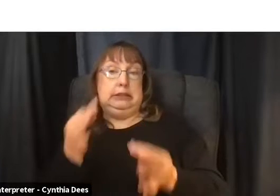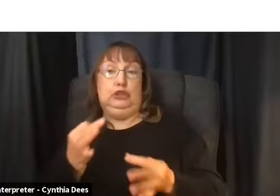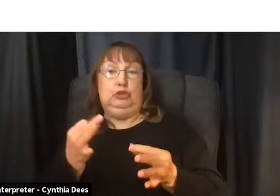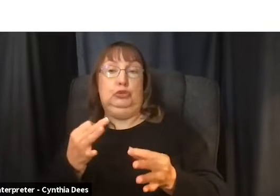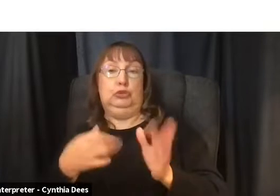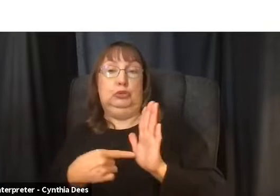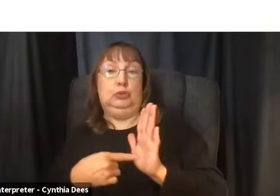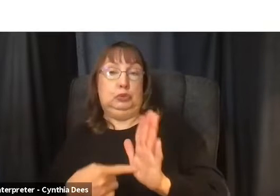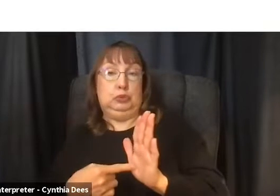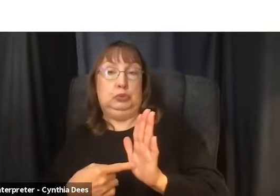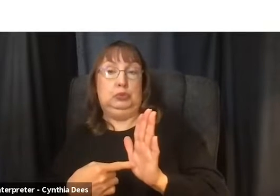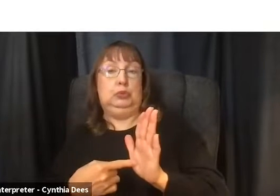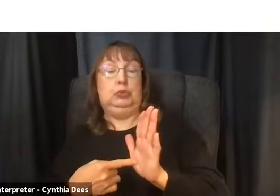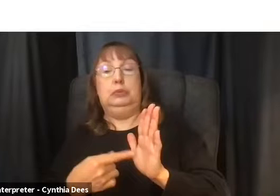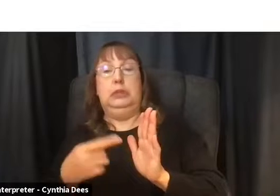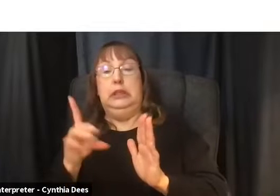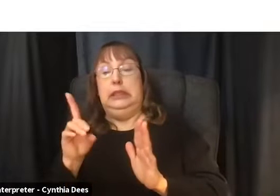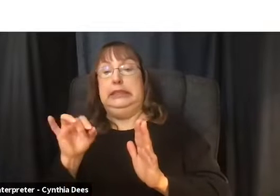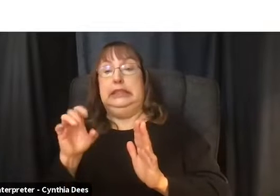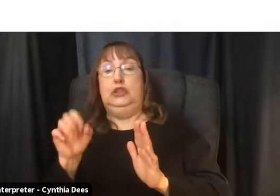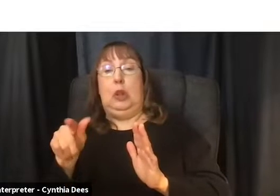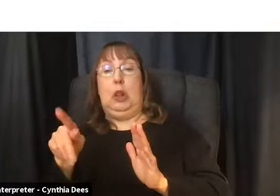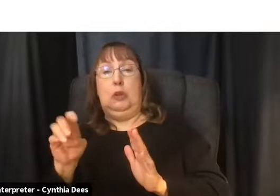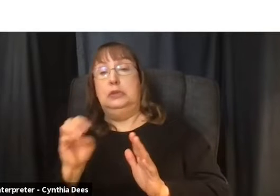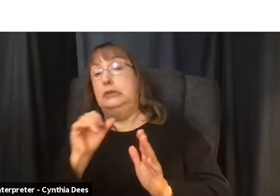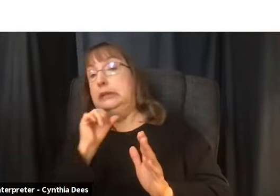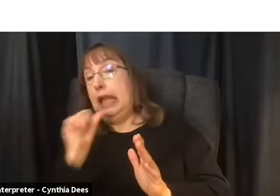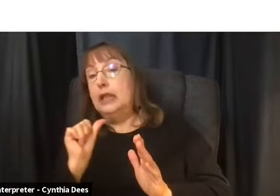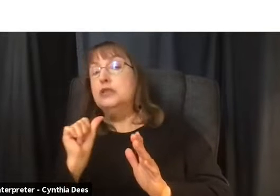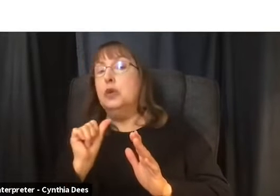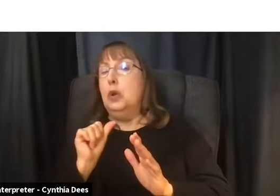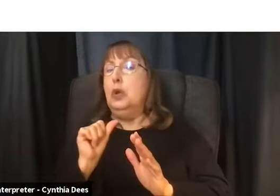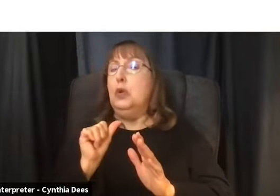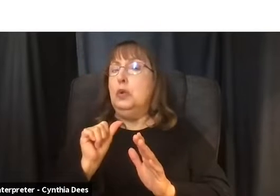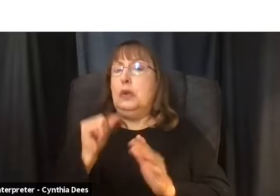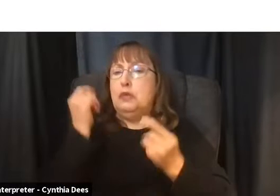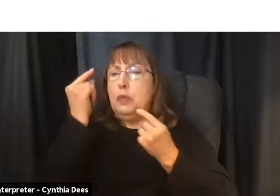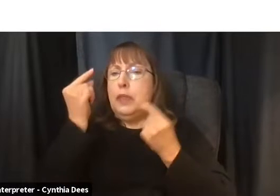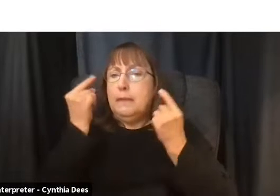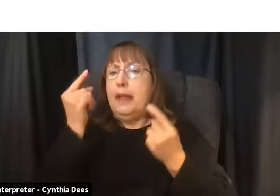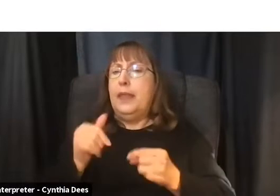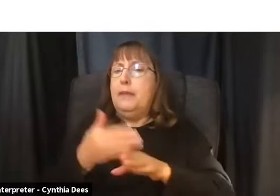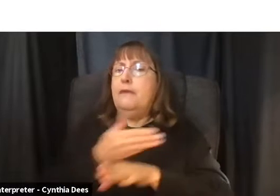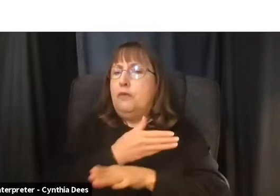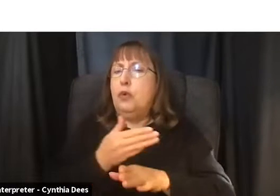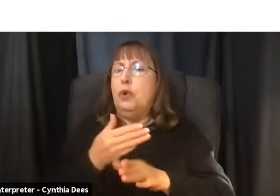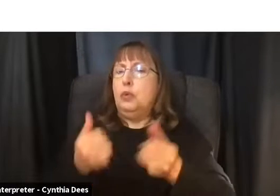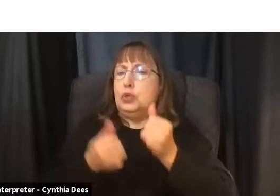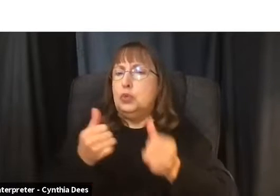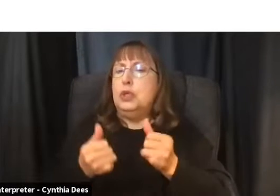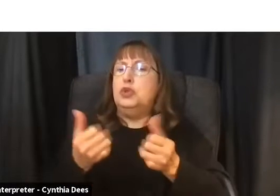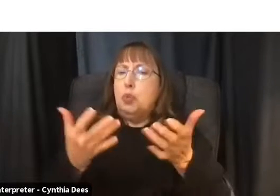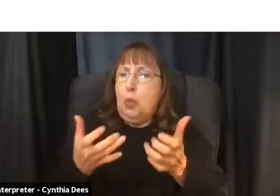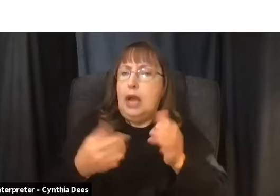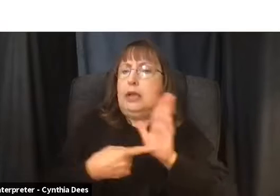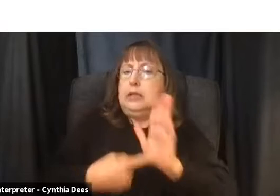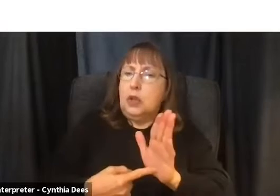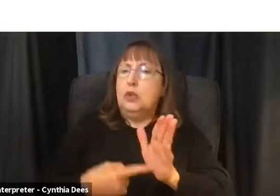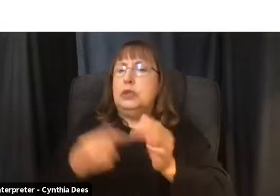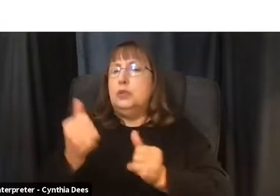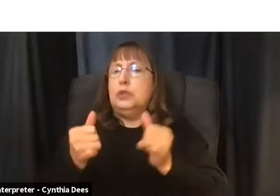be clear about that headed in, about what you want to disclose and what you don't want to disclose, what your rights are in those